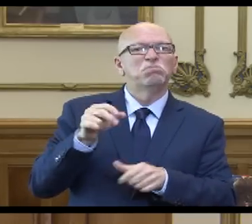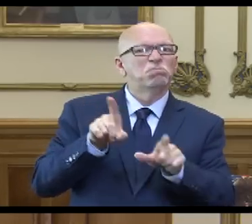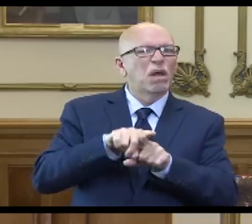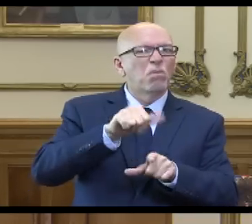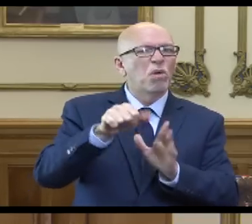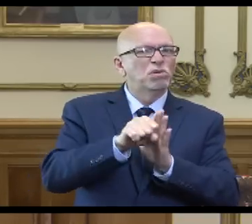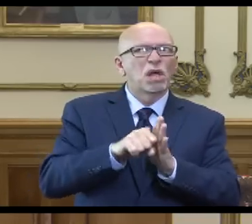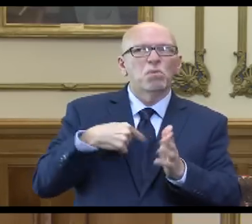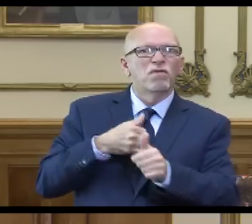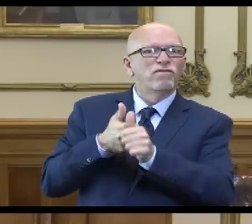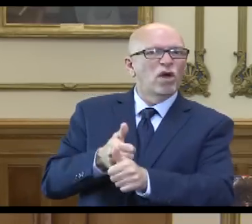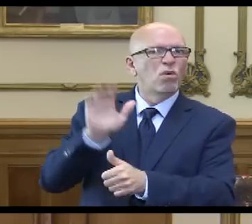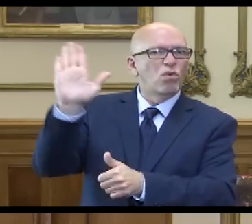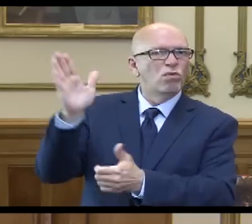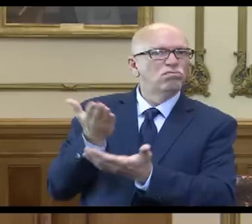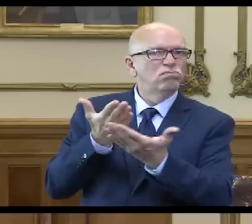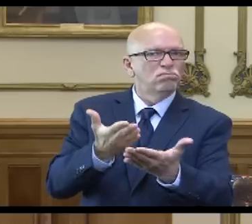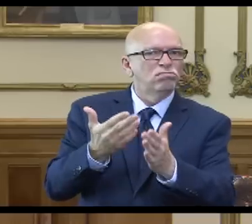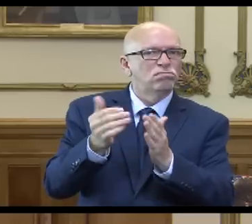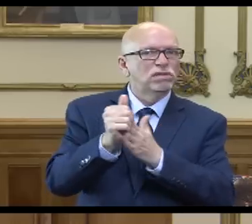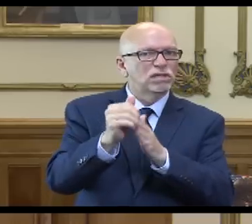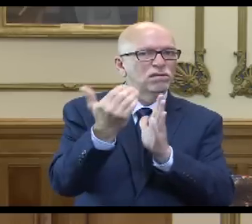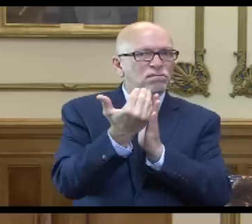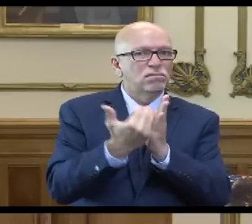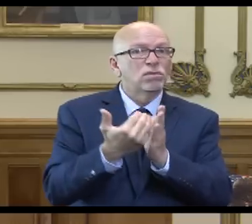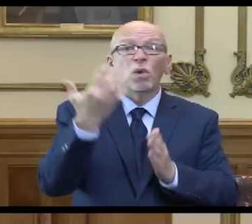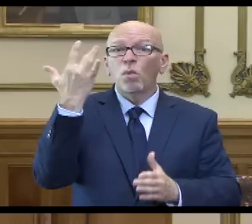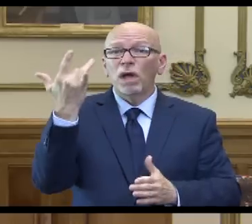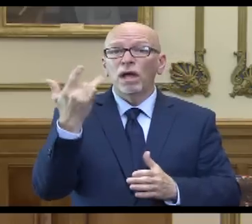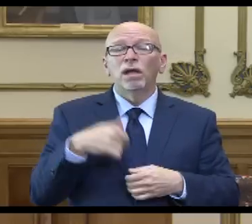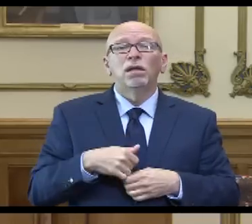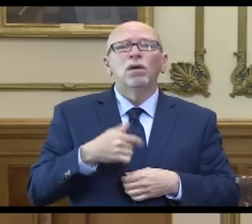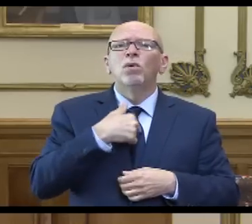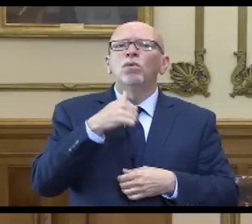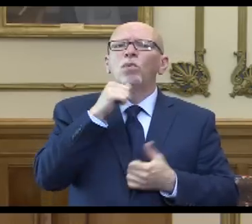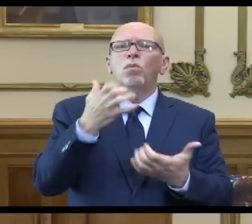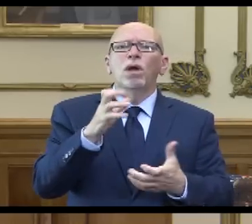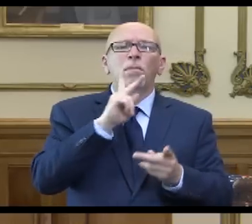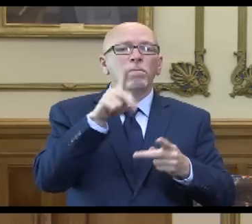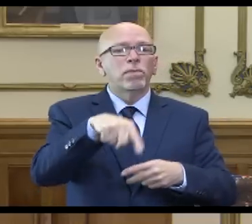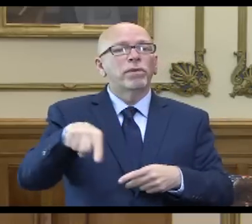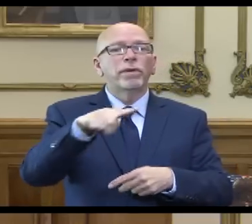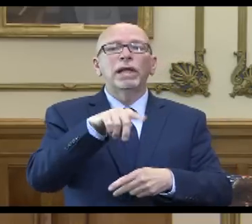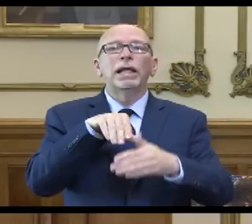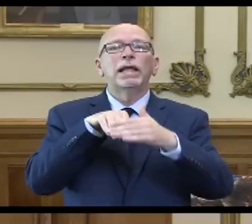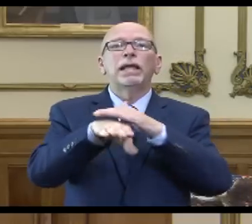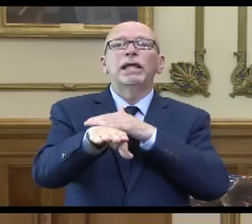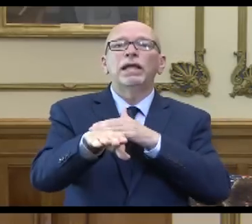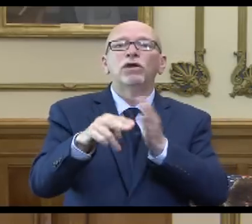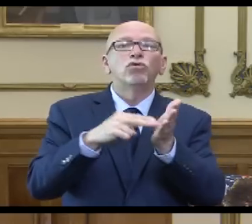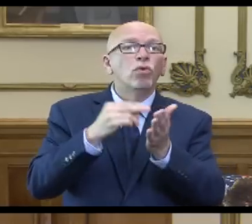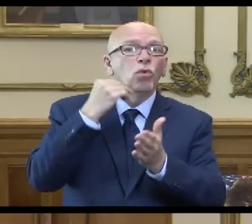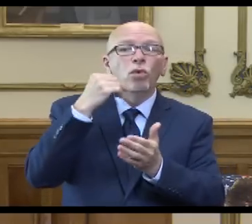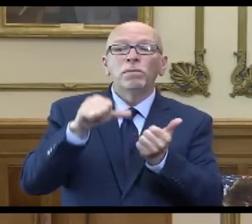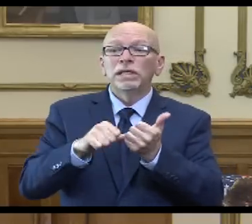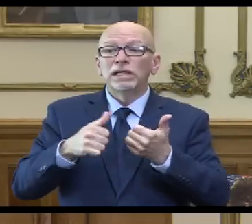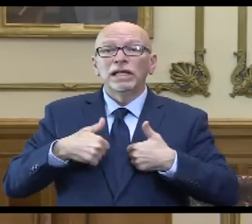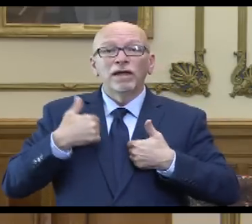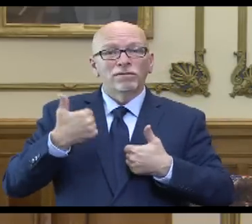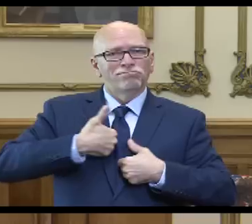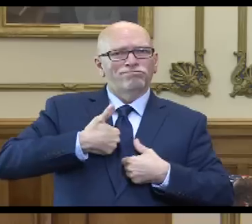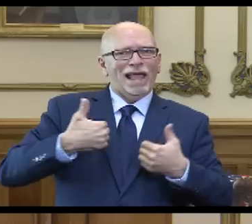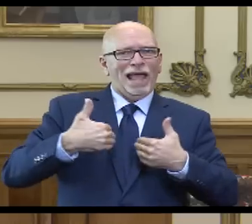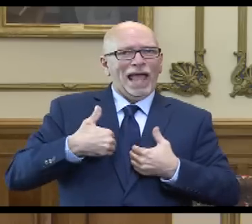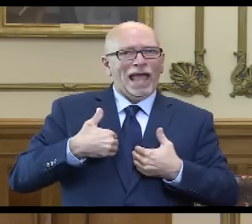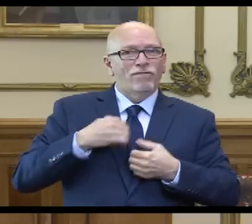followed suit. And the reason we did this was to prevent people from entering these facilities who might have and